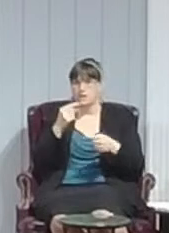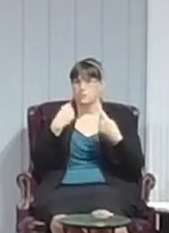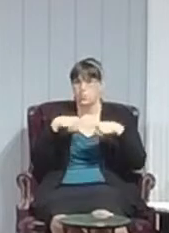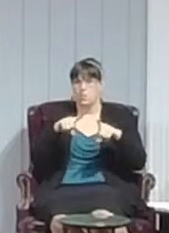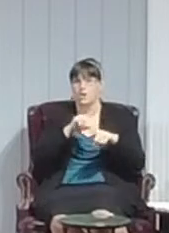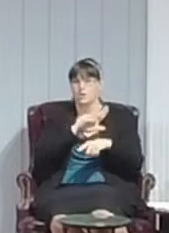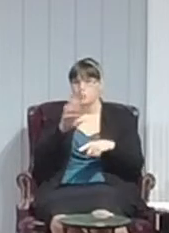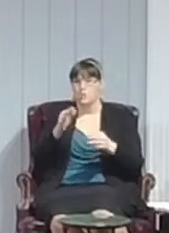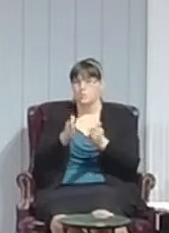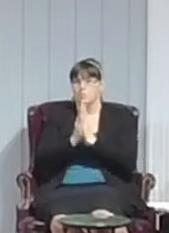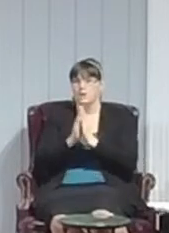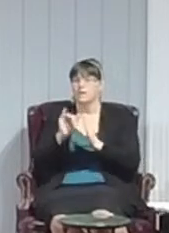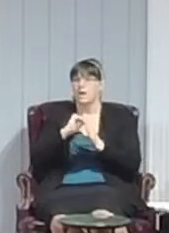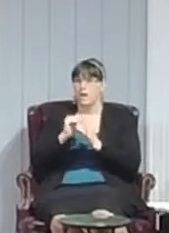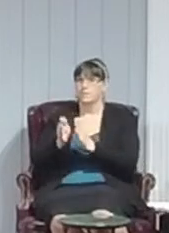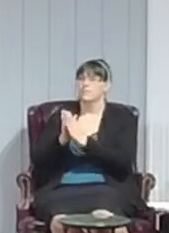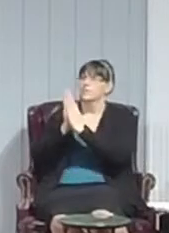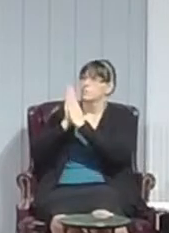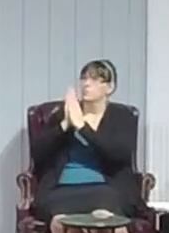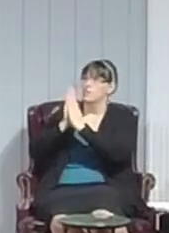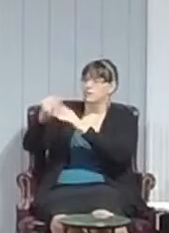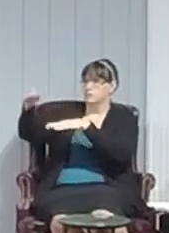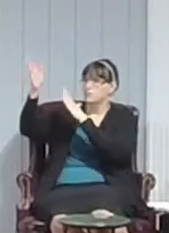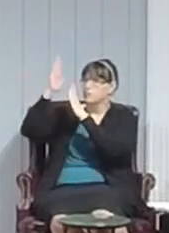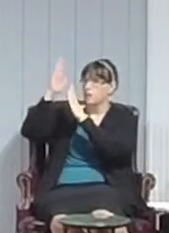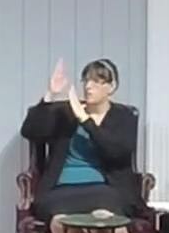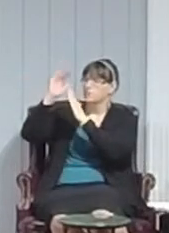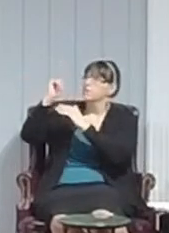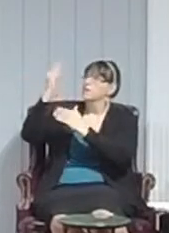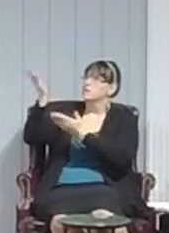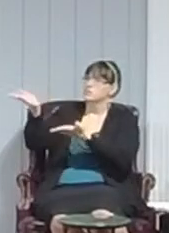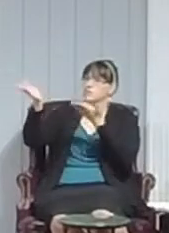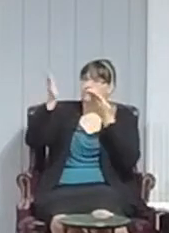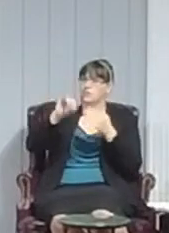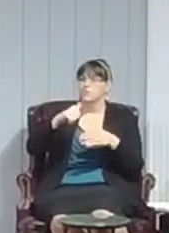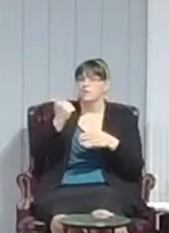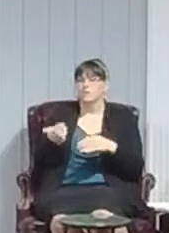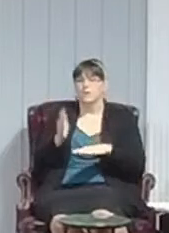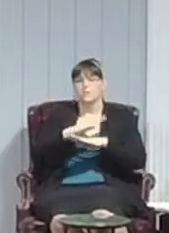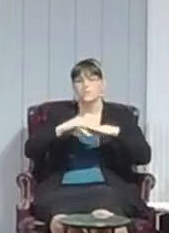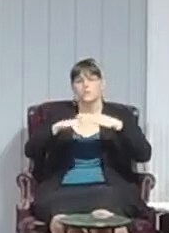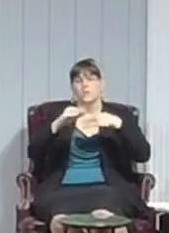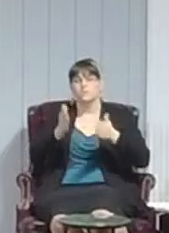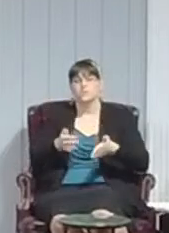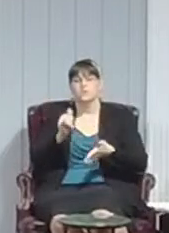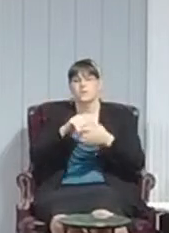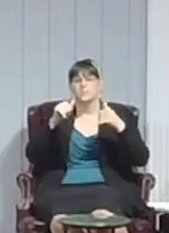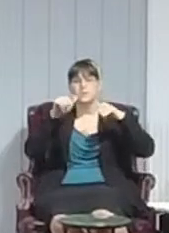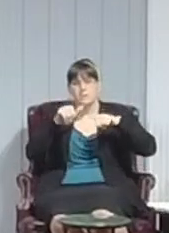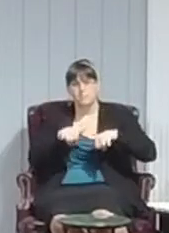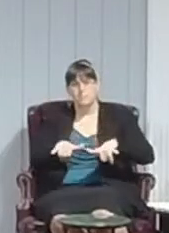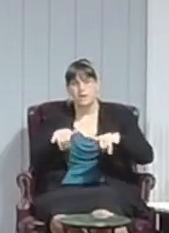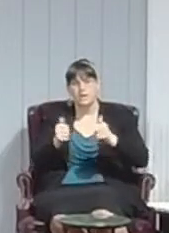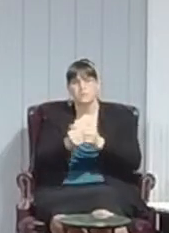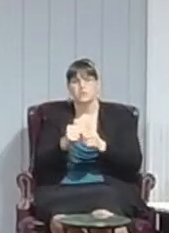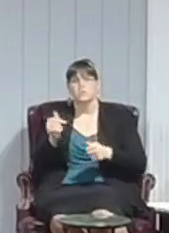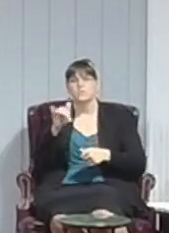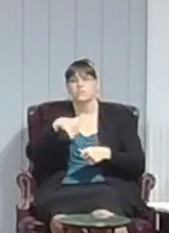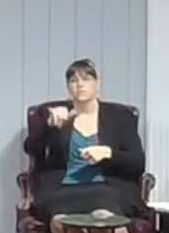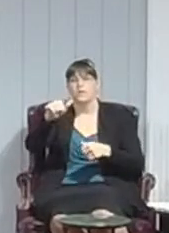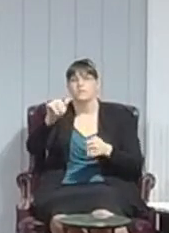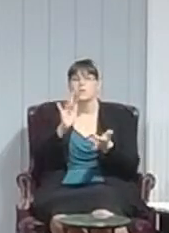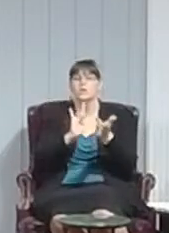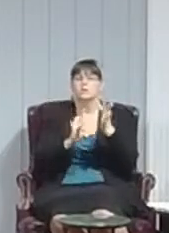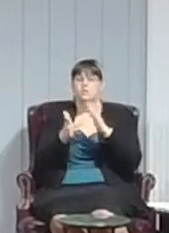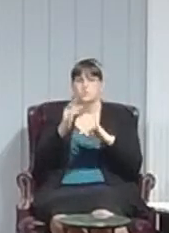you're praying, I'm going to pray too. And I will pray the Father, and he shall give you another comforter that he may abide with you forever. So speaking of prayer, Jesus said